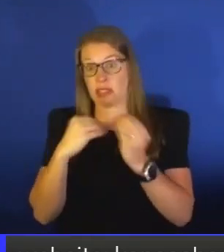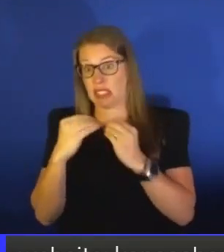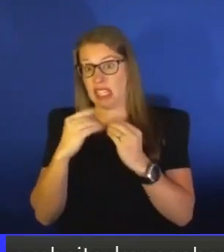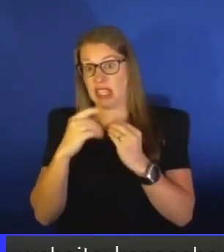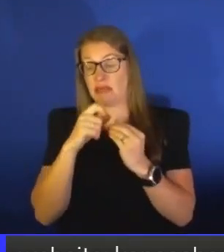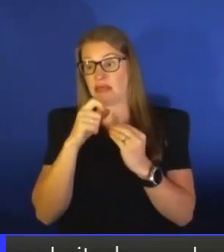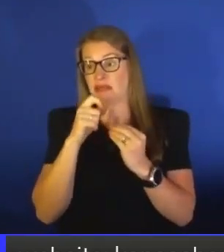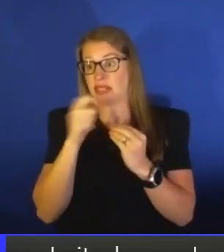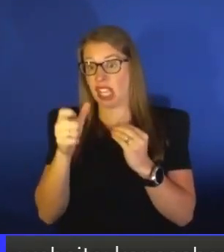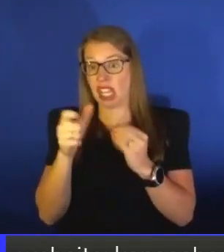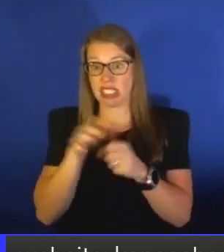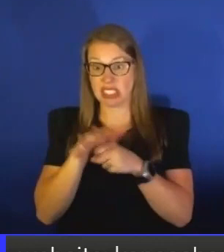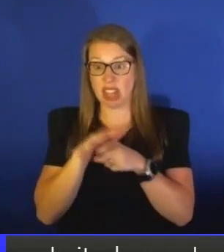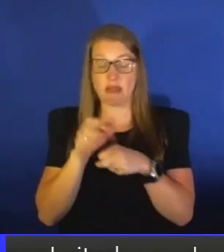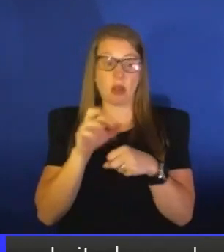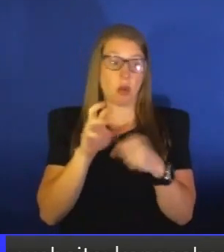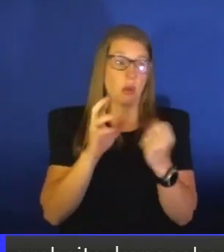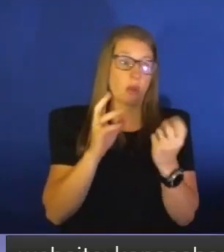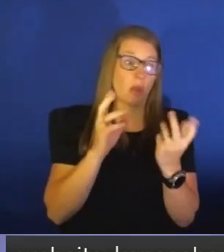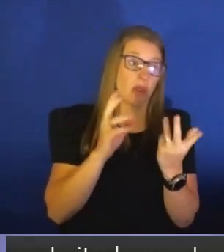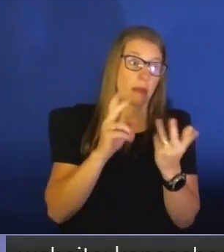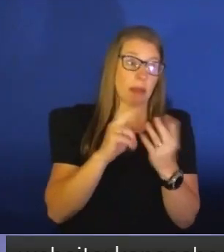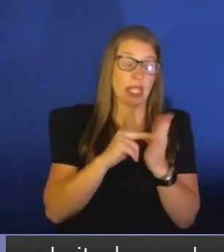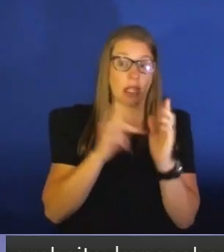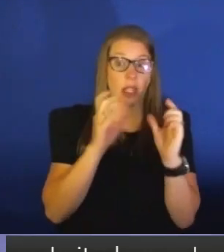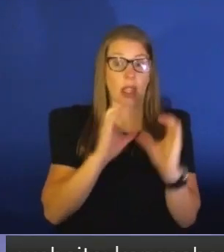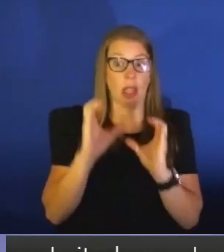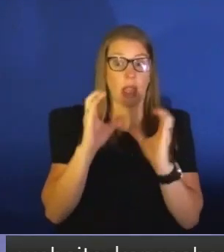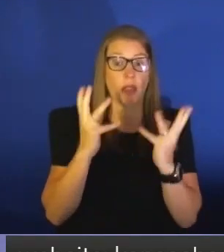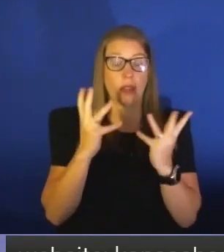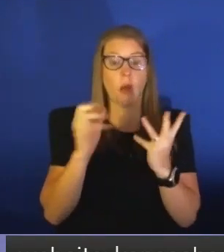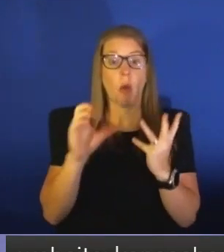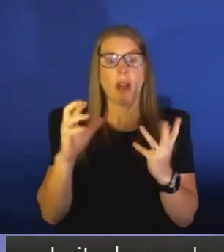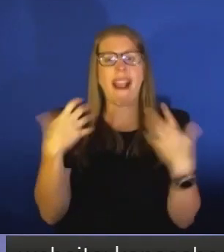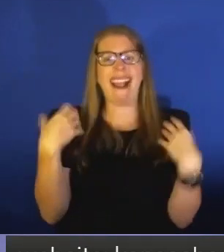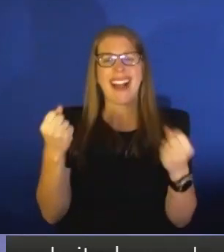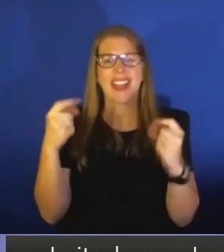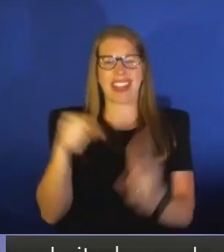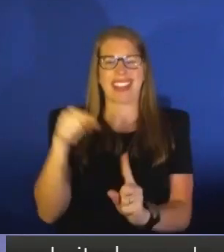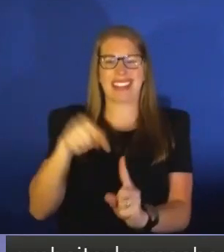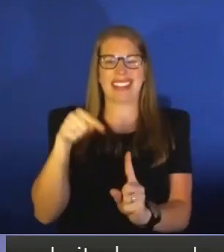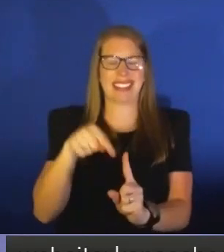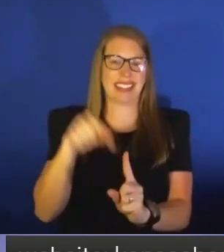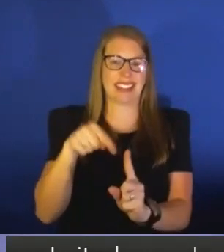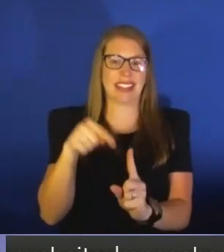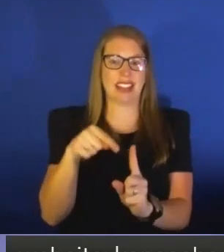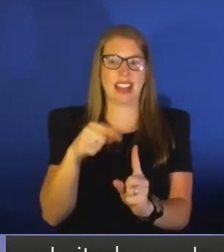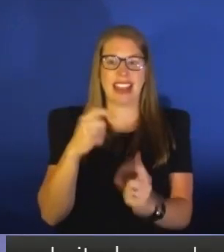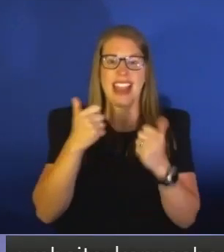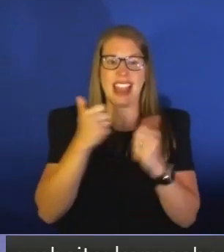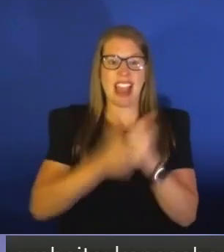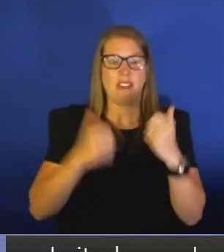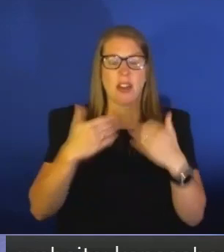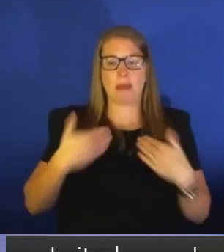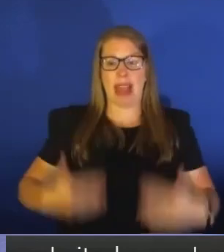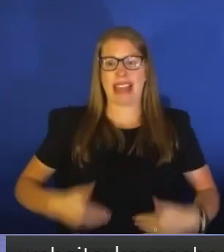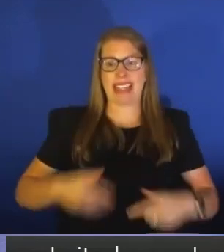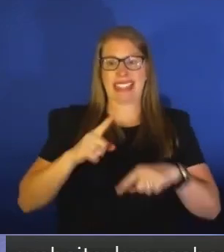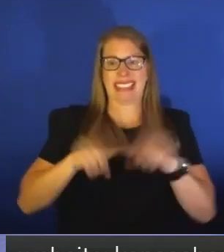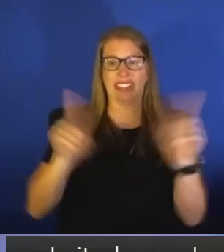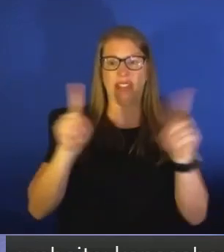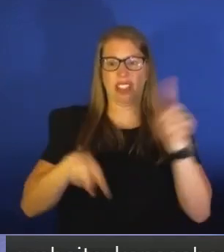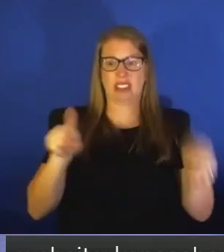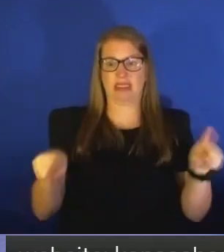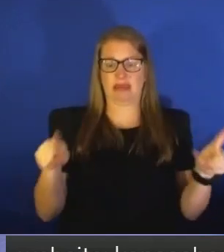bit more. So, but And you there can seems also to have be other some things correlation. going on with your health, and everybody's Exactly. body's different, so who knows, right? Let's talk about napping. I'm